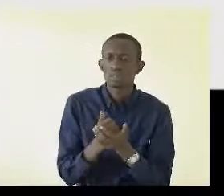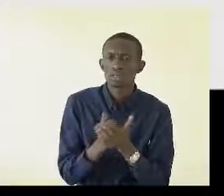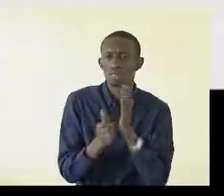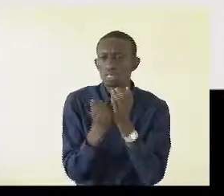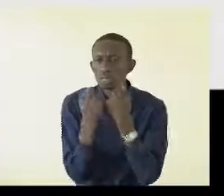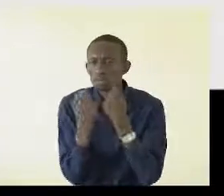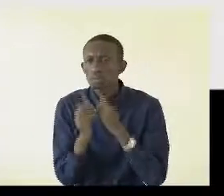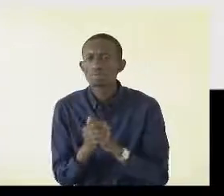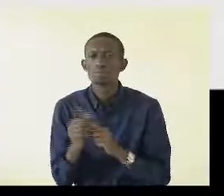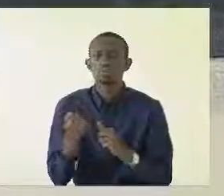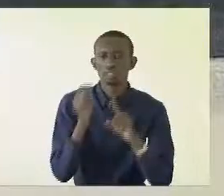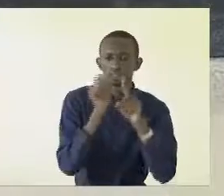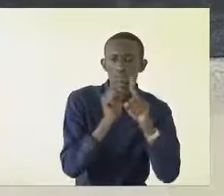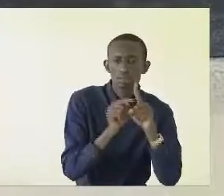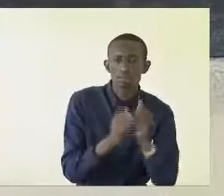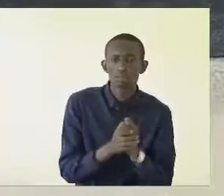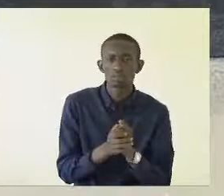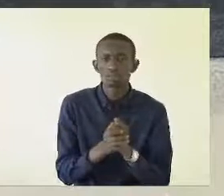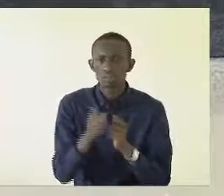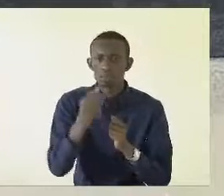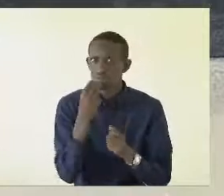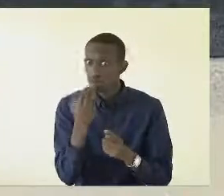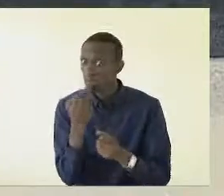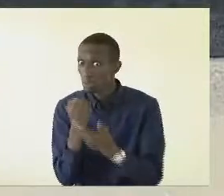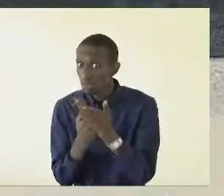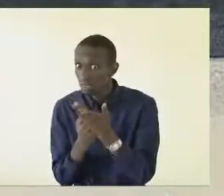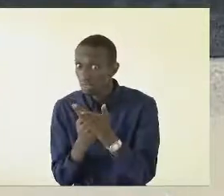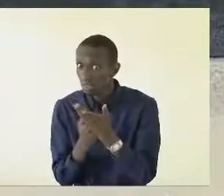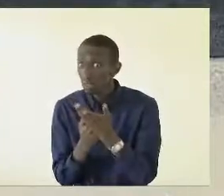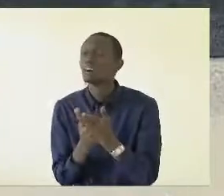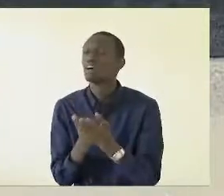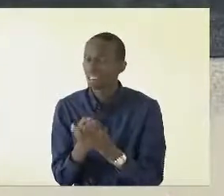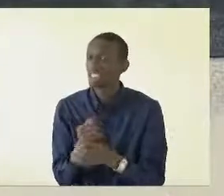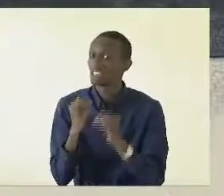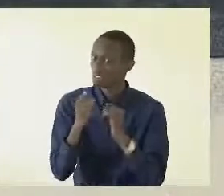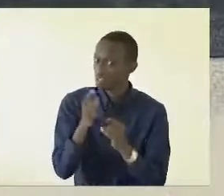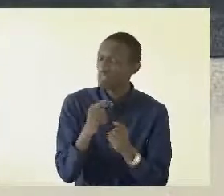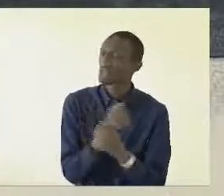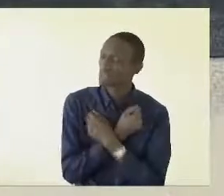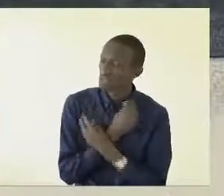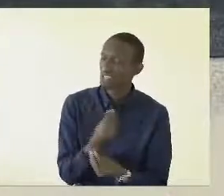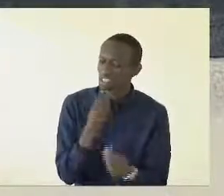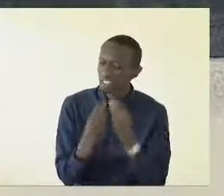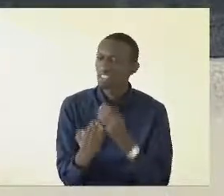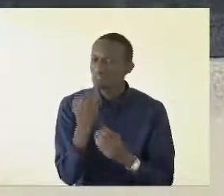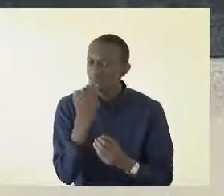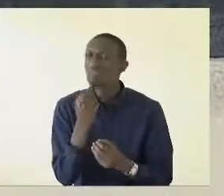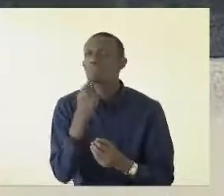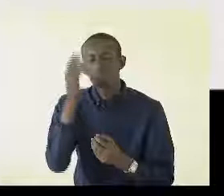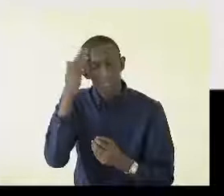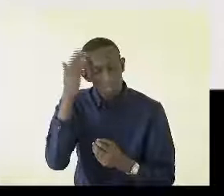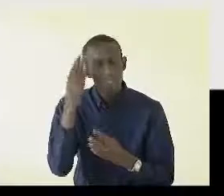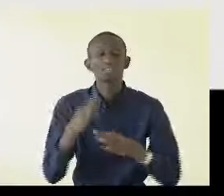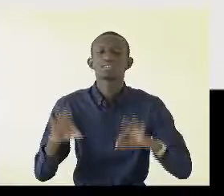of you eat bread. You like eating bread, and if you do so, you can't forget the function of wheat. And